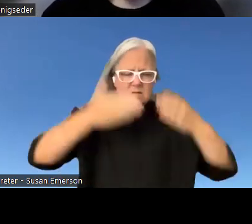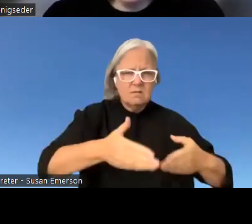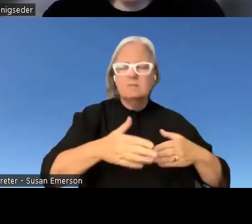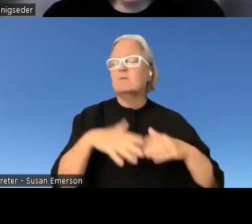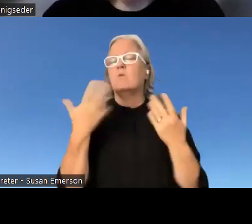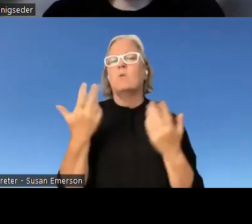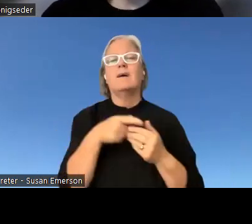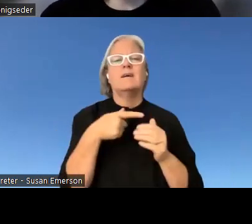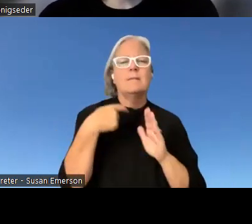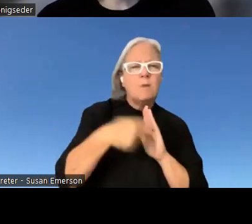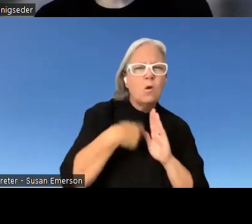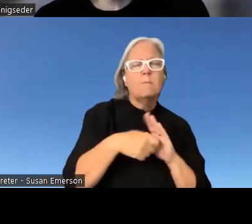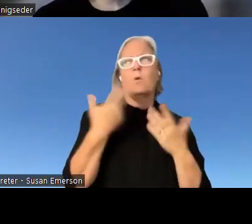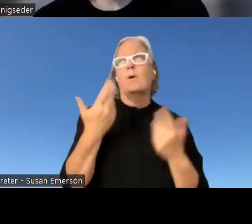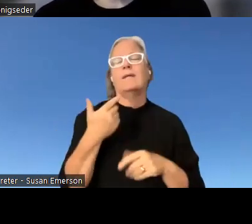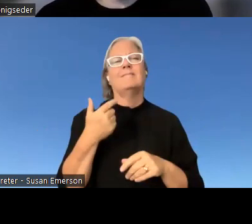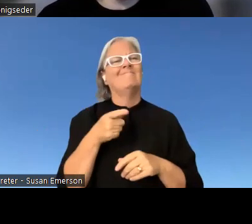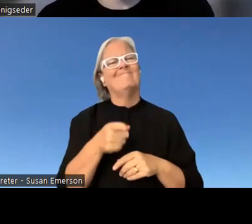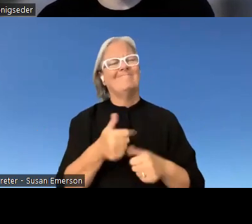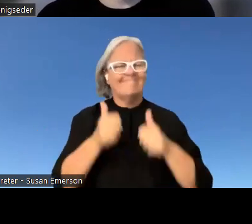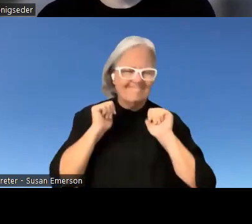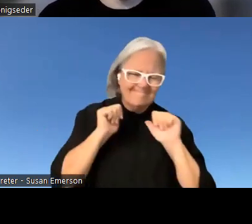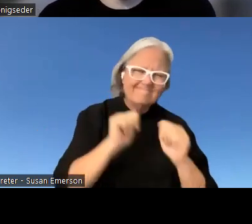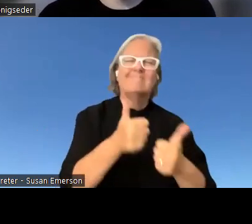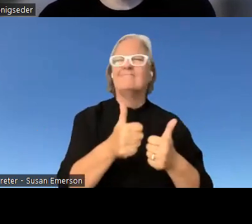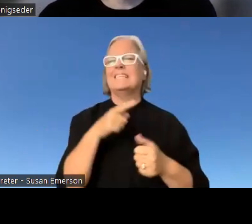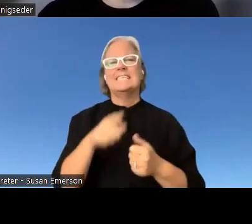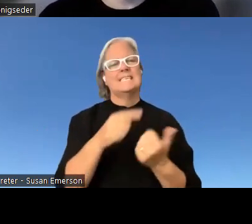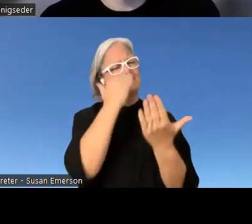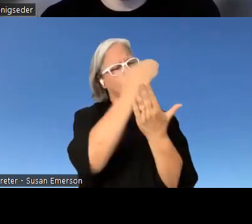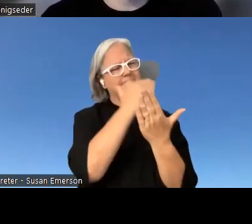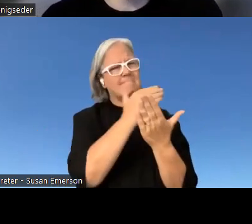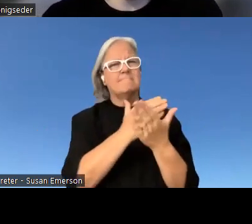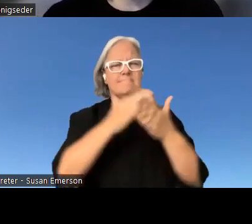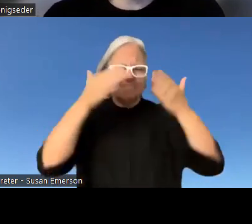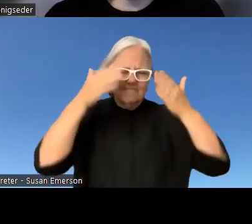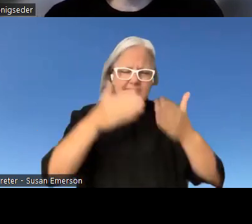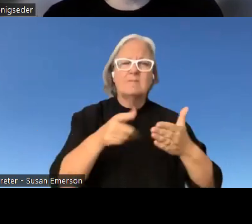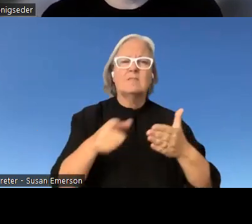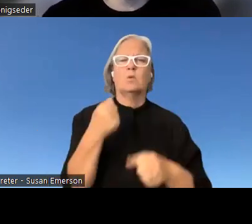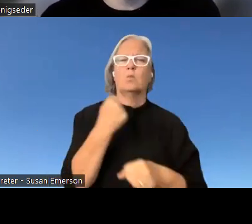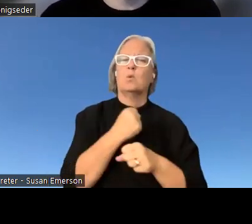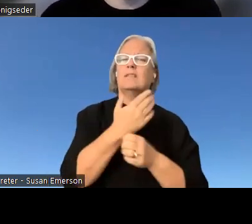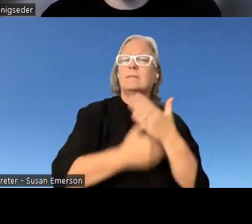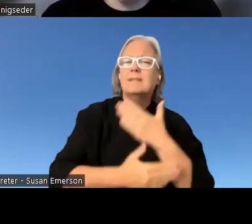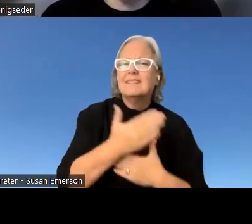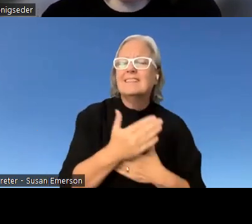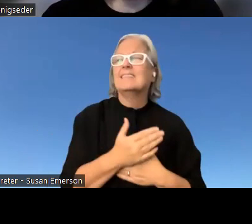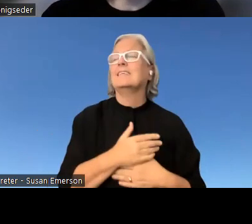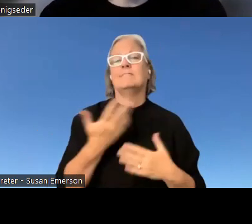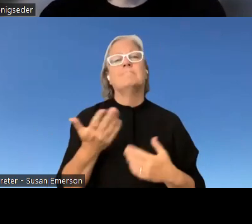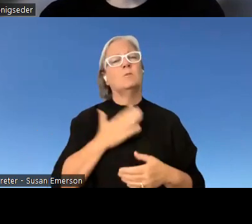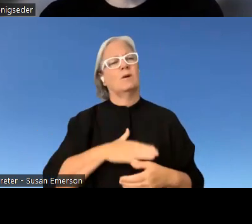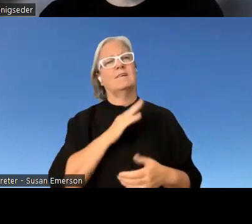best practices that enable employees who acquire disabilities to retain their jobs and also to develop their